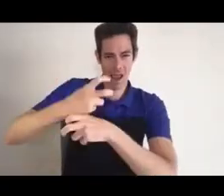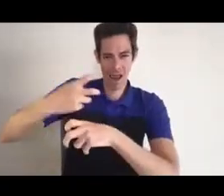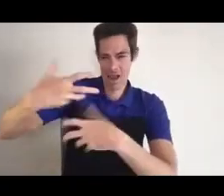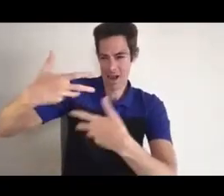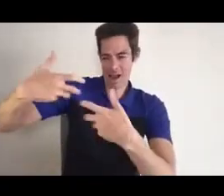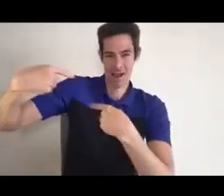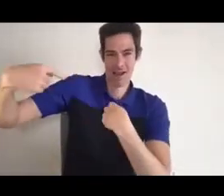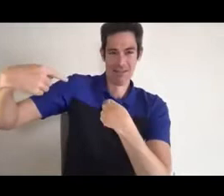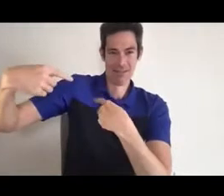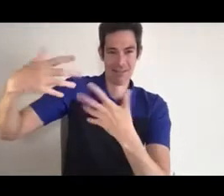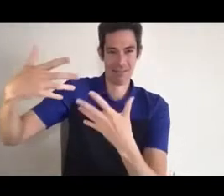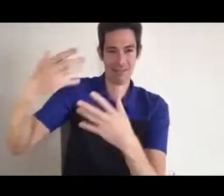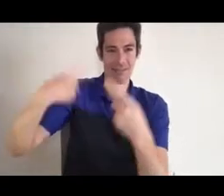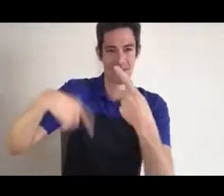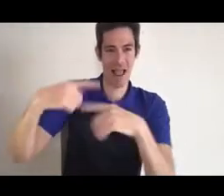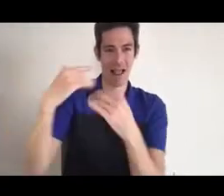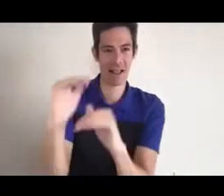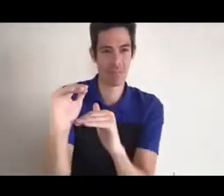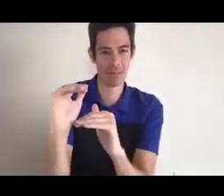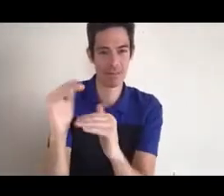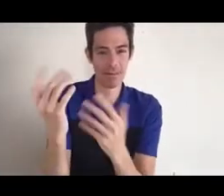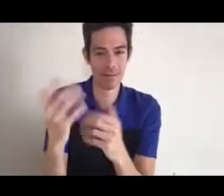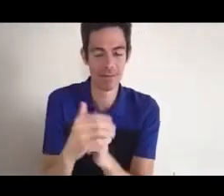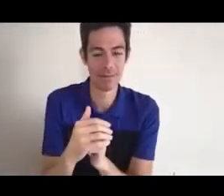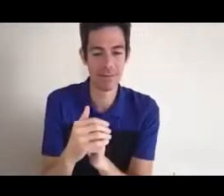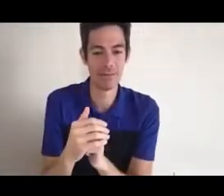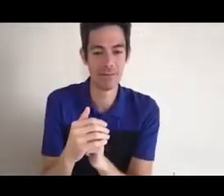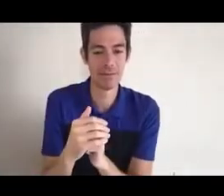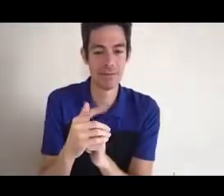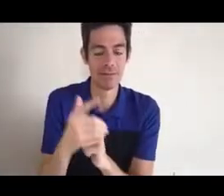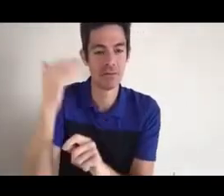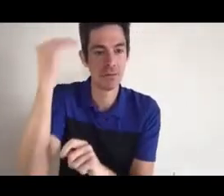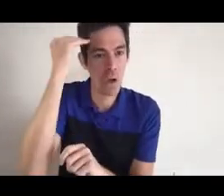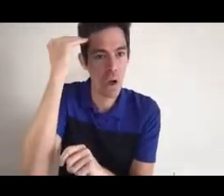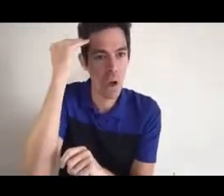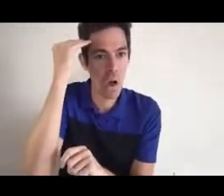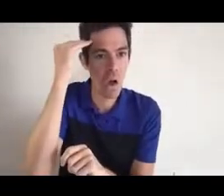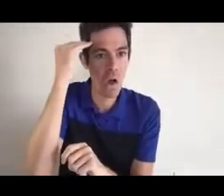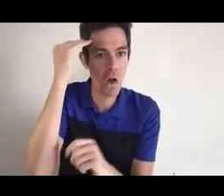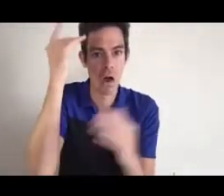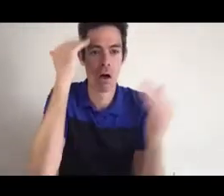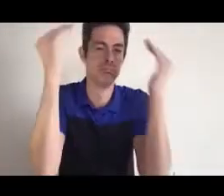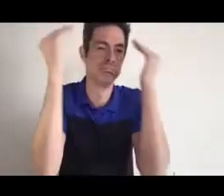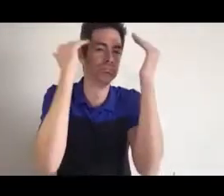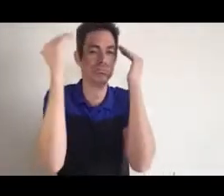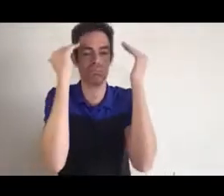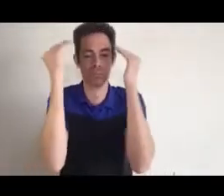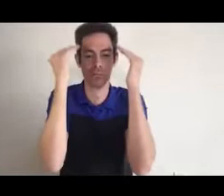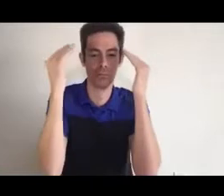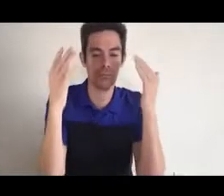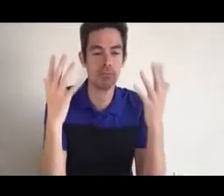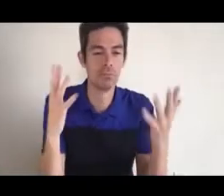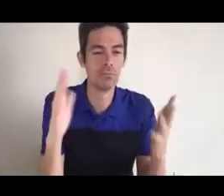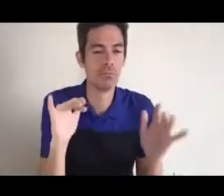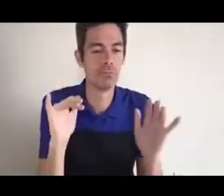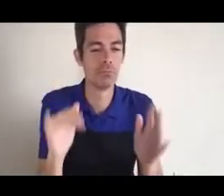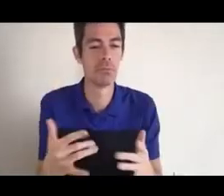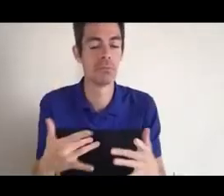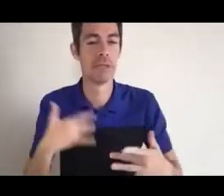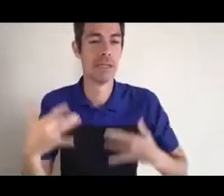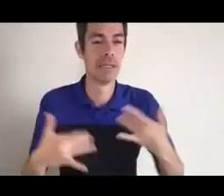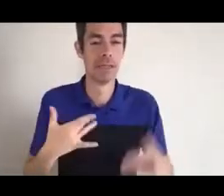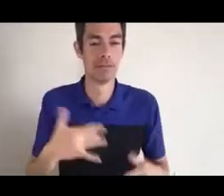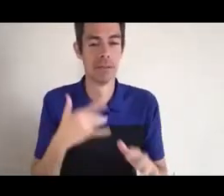those things. It's hard for you to sign want as if something wants from you, and to